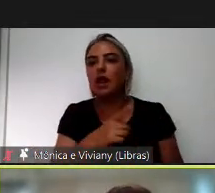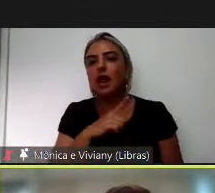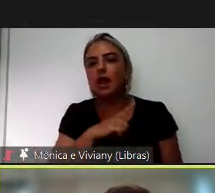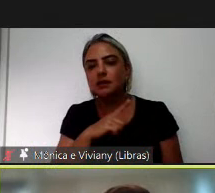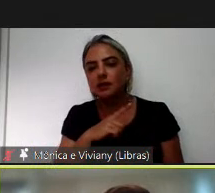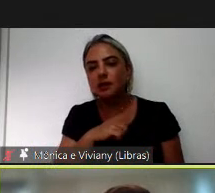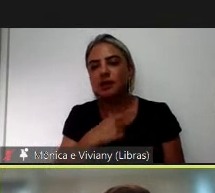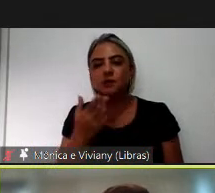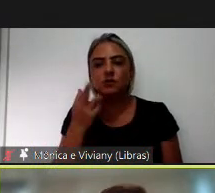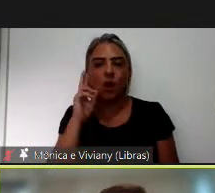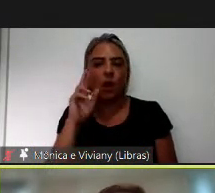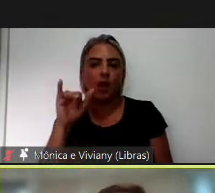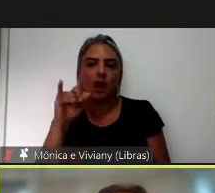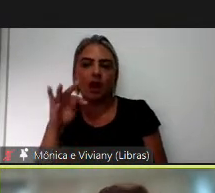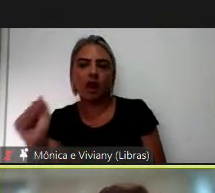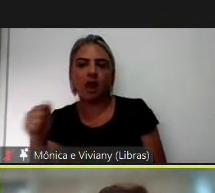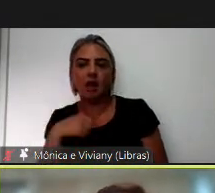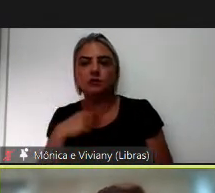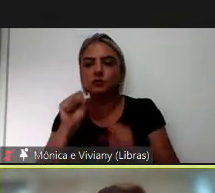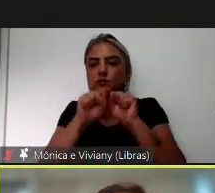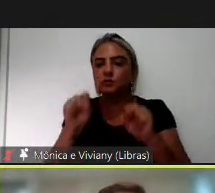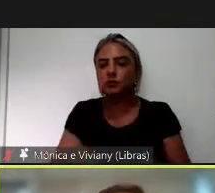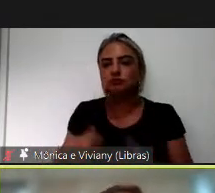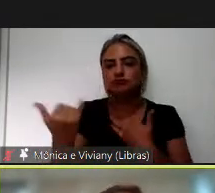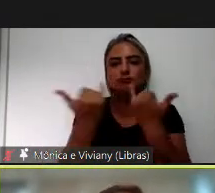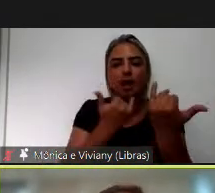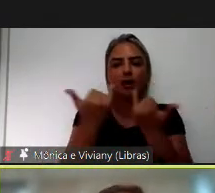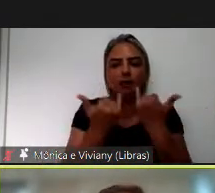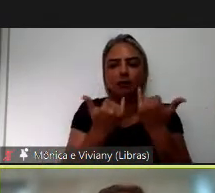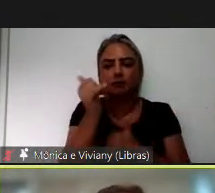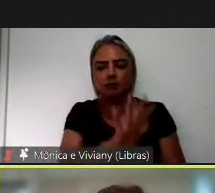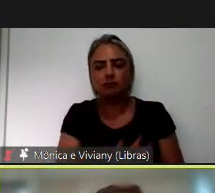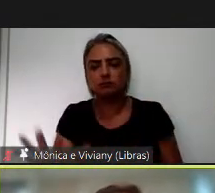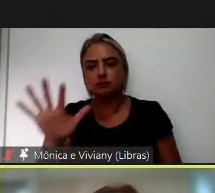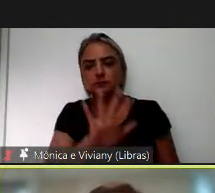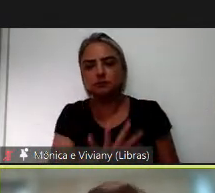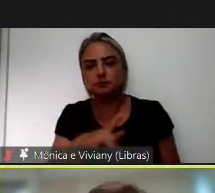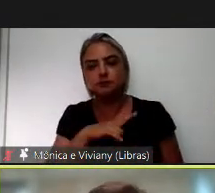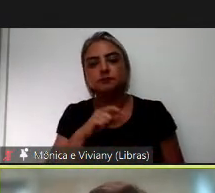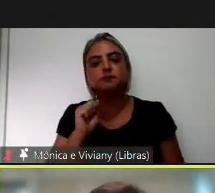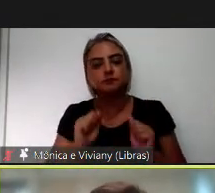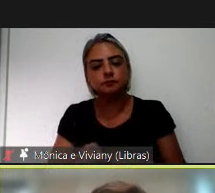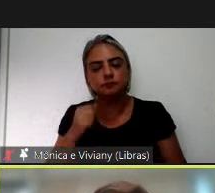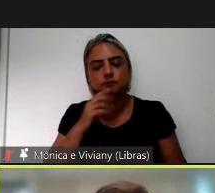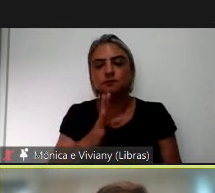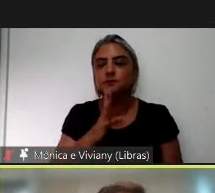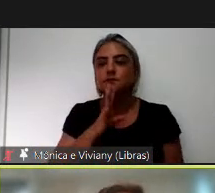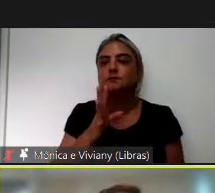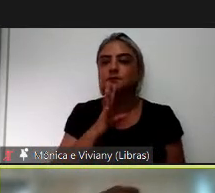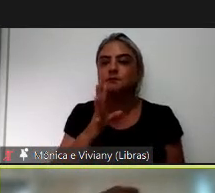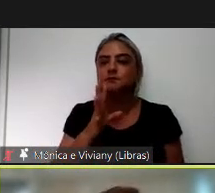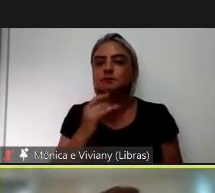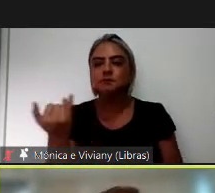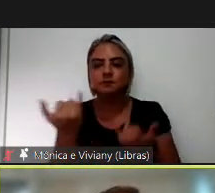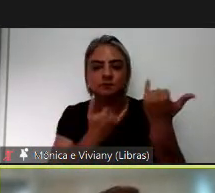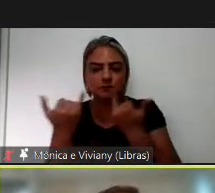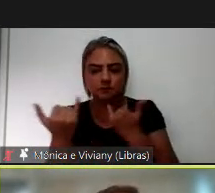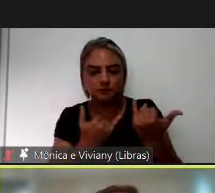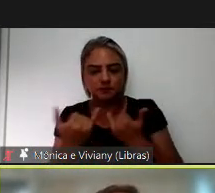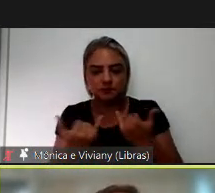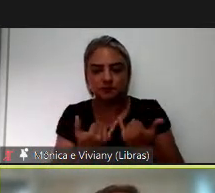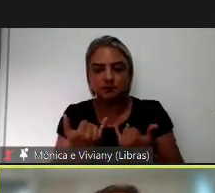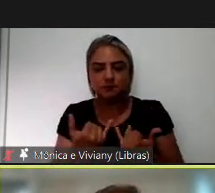we also have, like Arada said, a system of information, national information, in which it is possible to know this